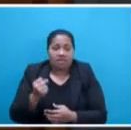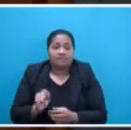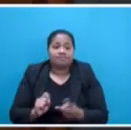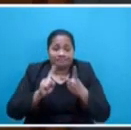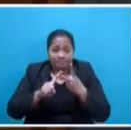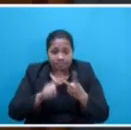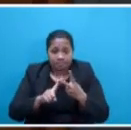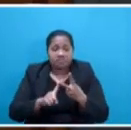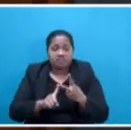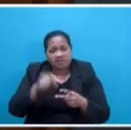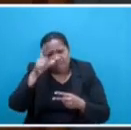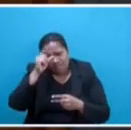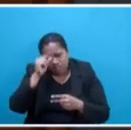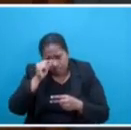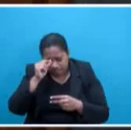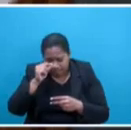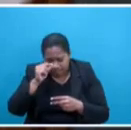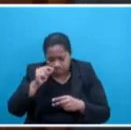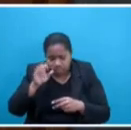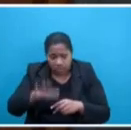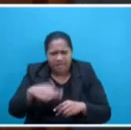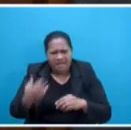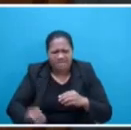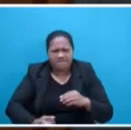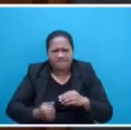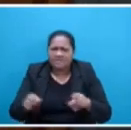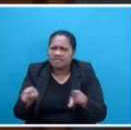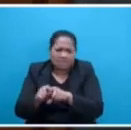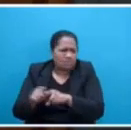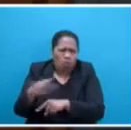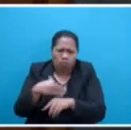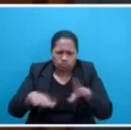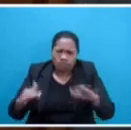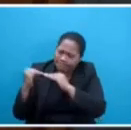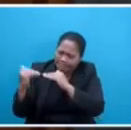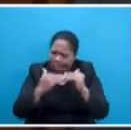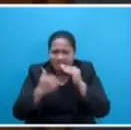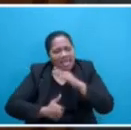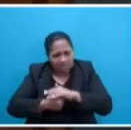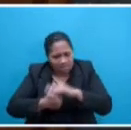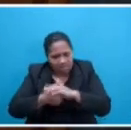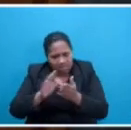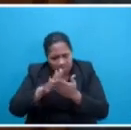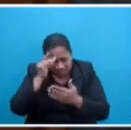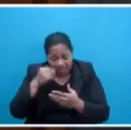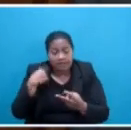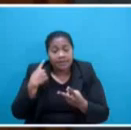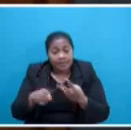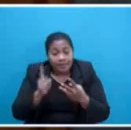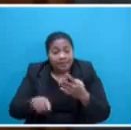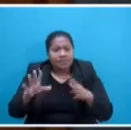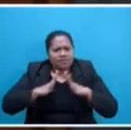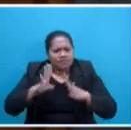child is like every other child that access to all benefits. Free education. The Fiji First government has educated more Tauke children